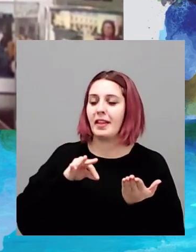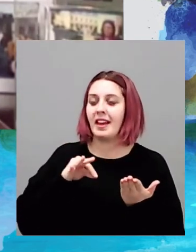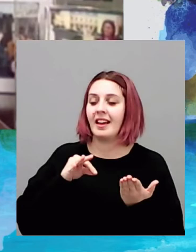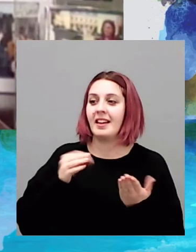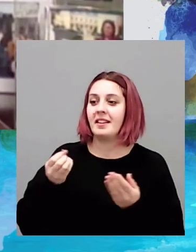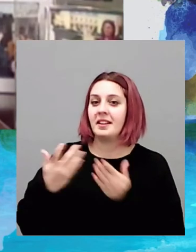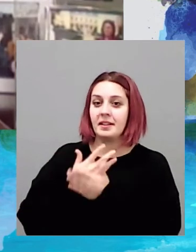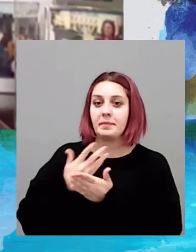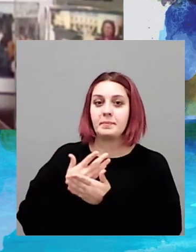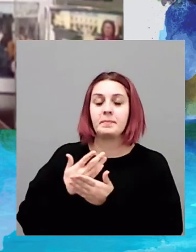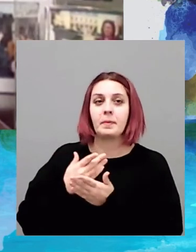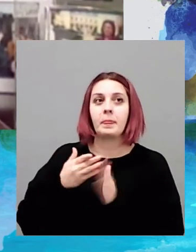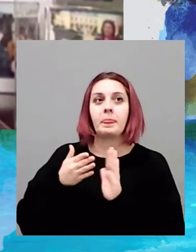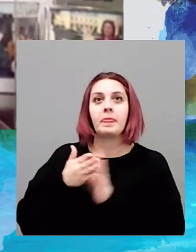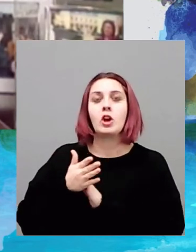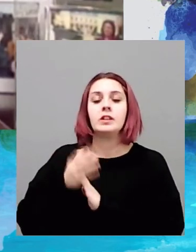make a question to Alejandro.